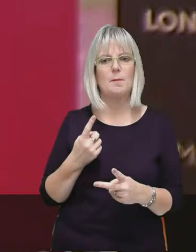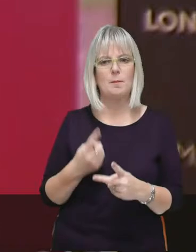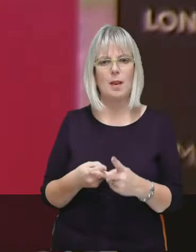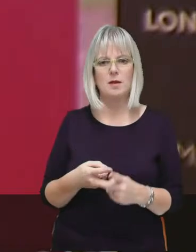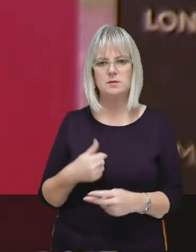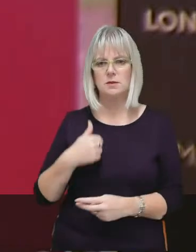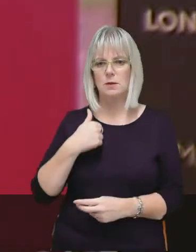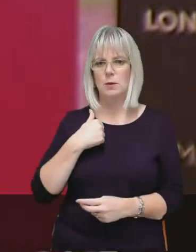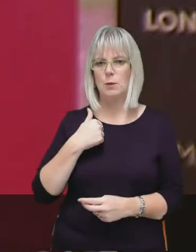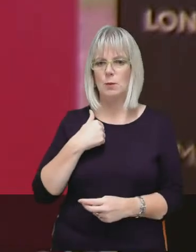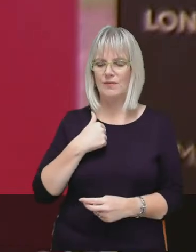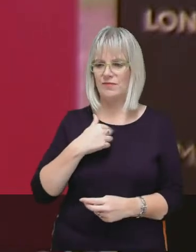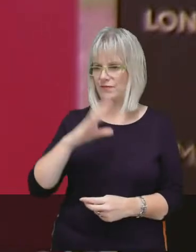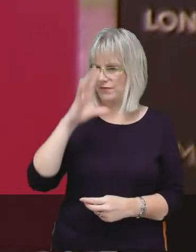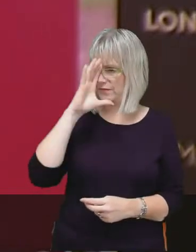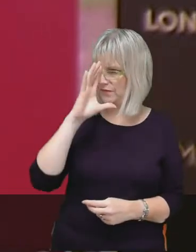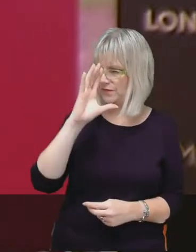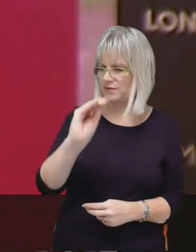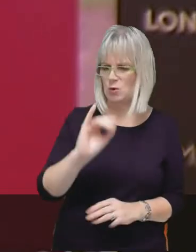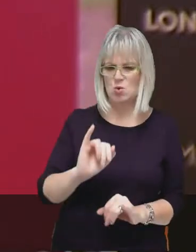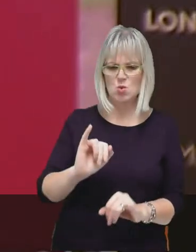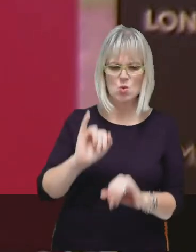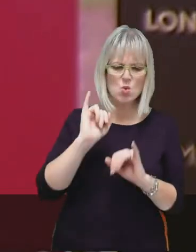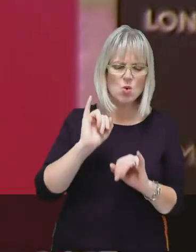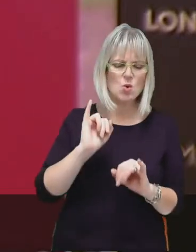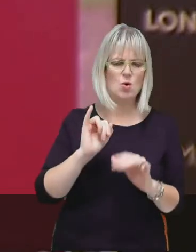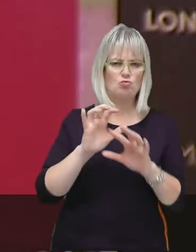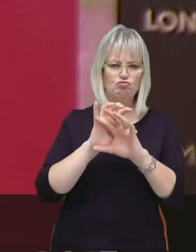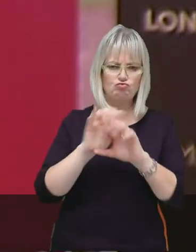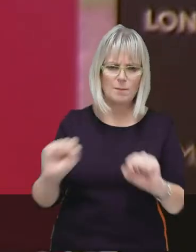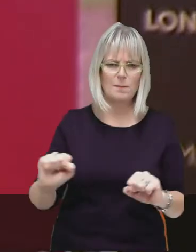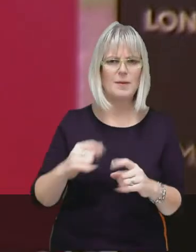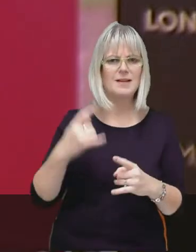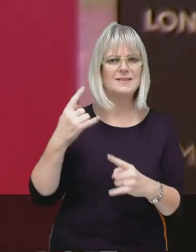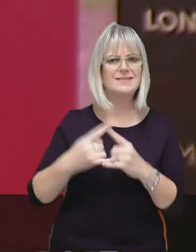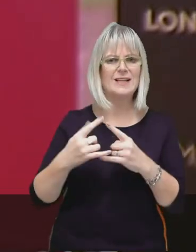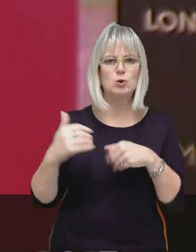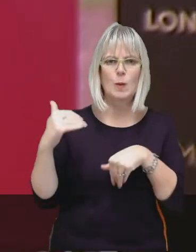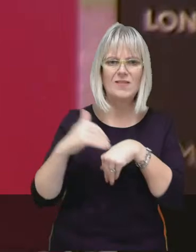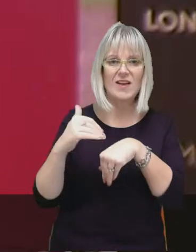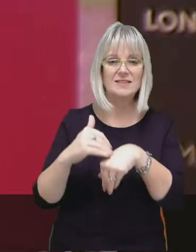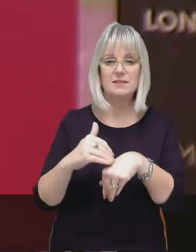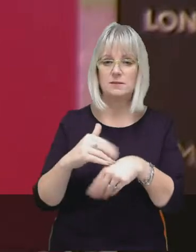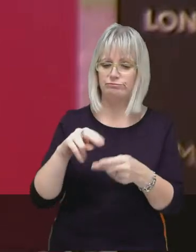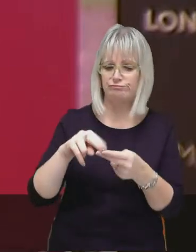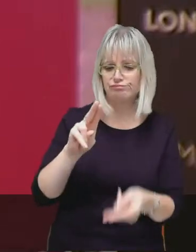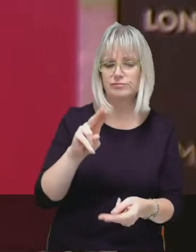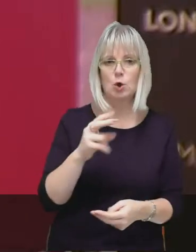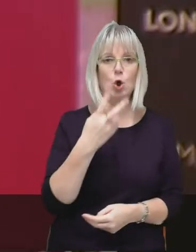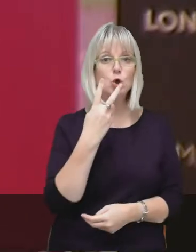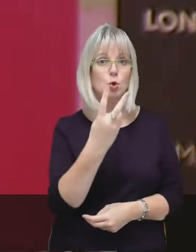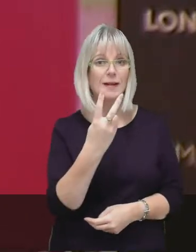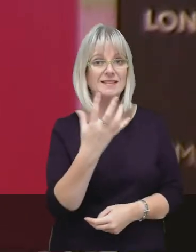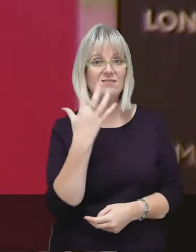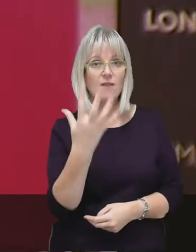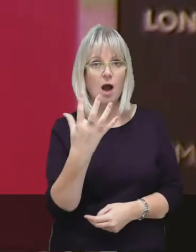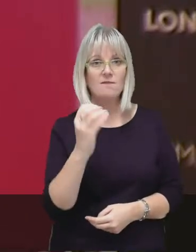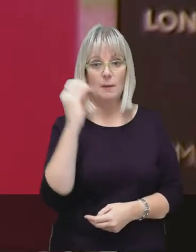and sexual offences in London increased by 25% between 2015